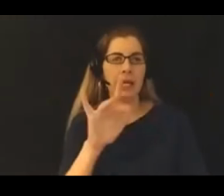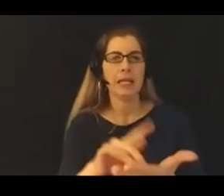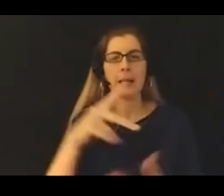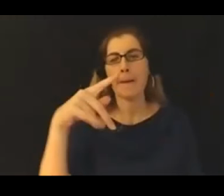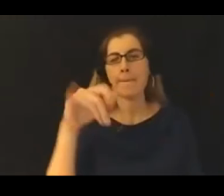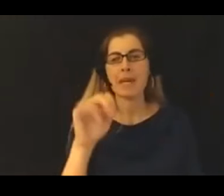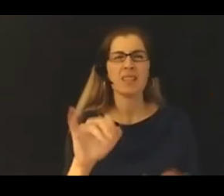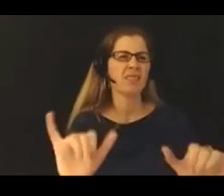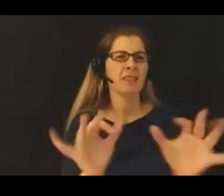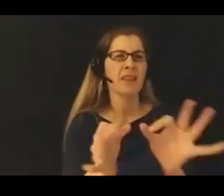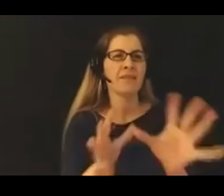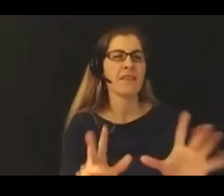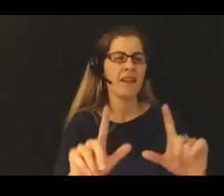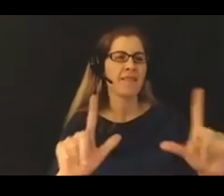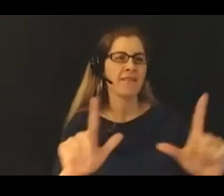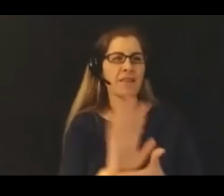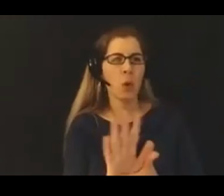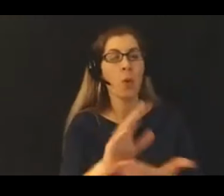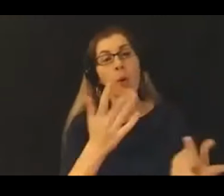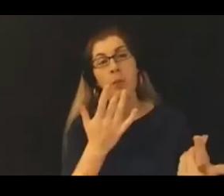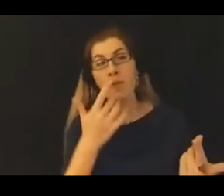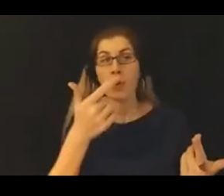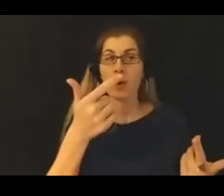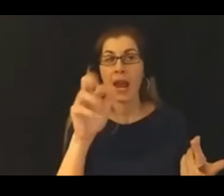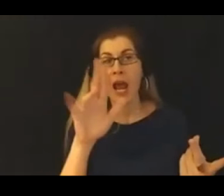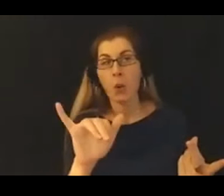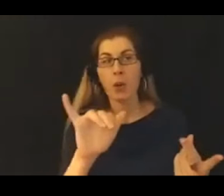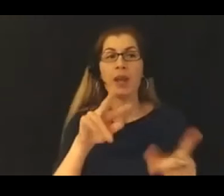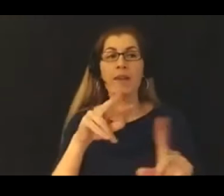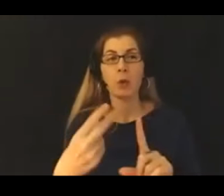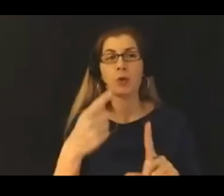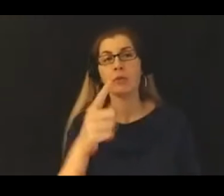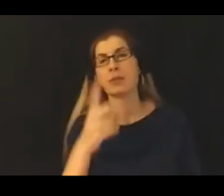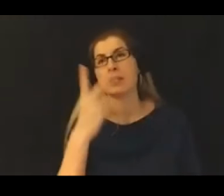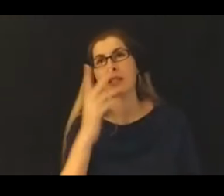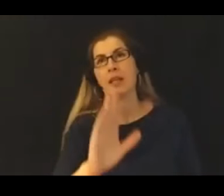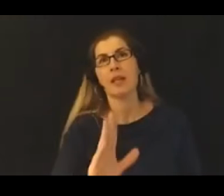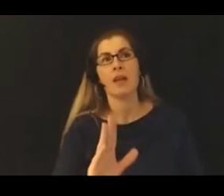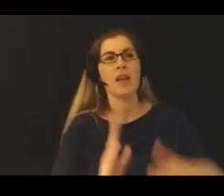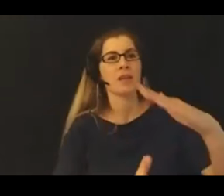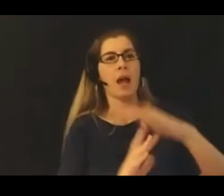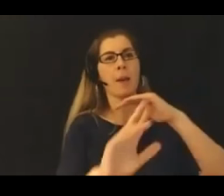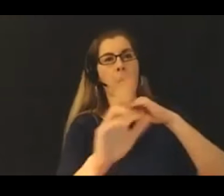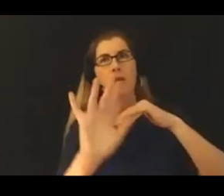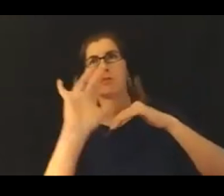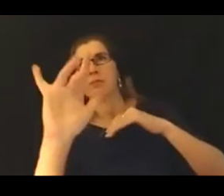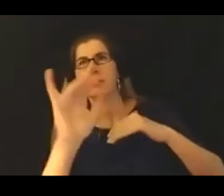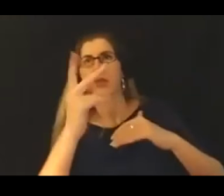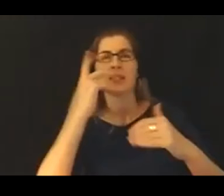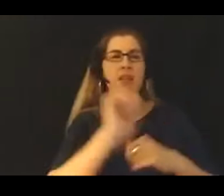video. Or if you prefer gallery view, you can go to the top right there and click on gallery view to see all